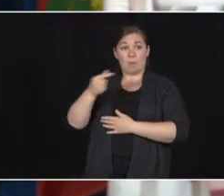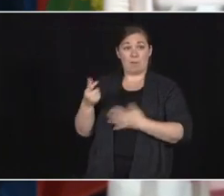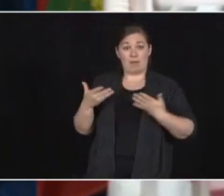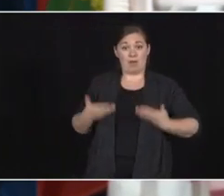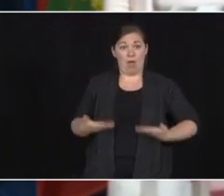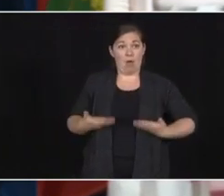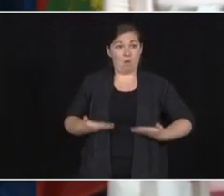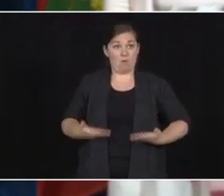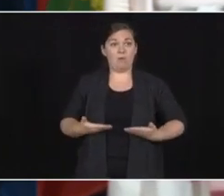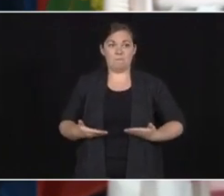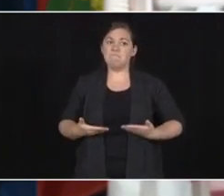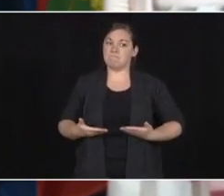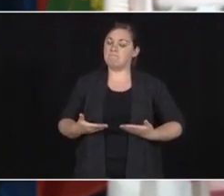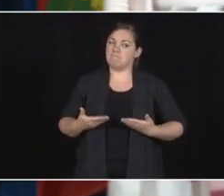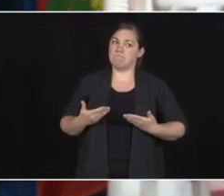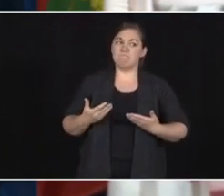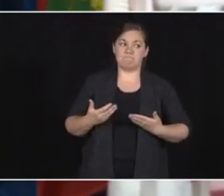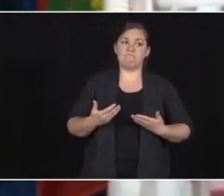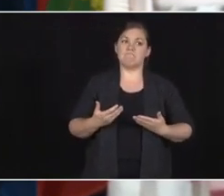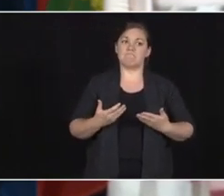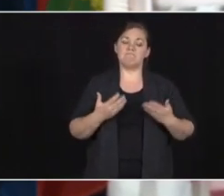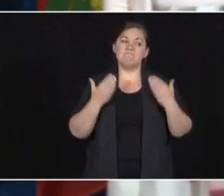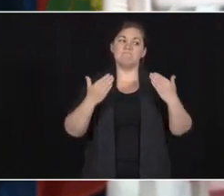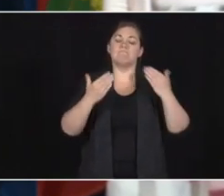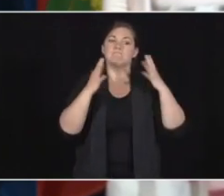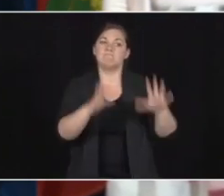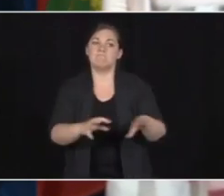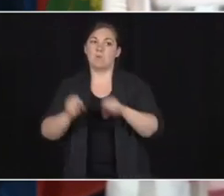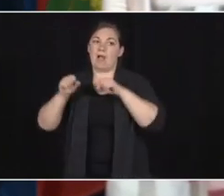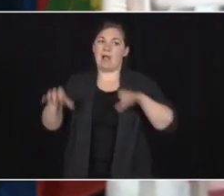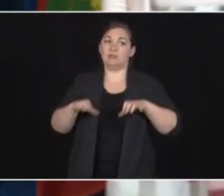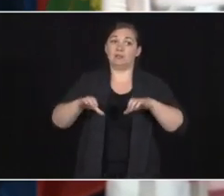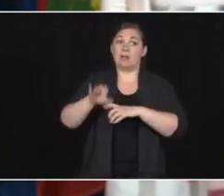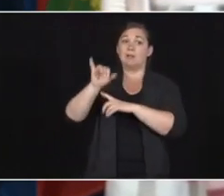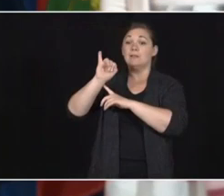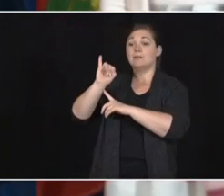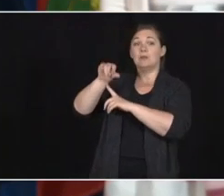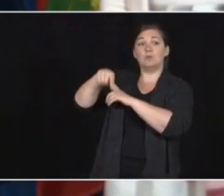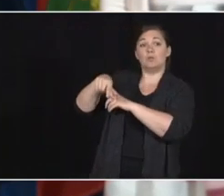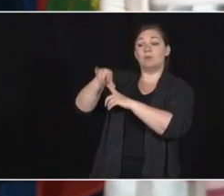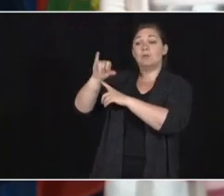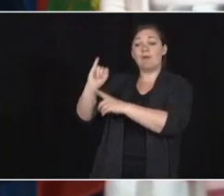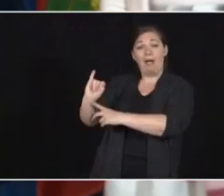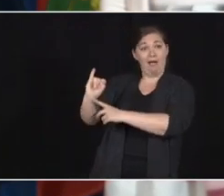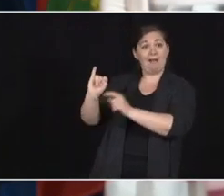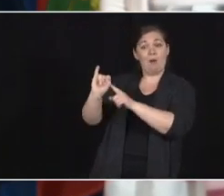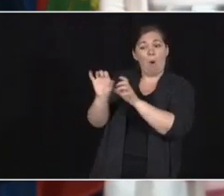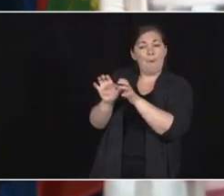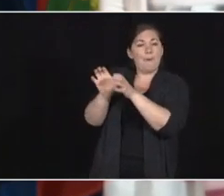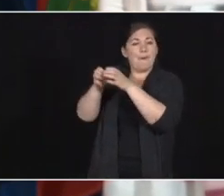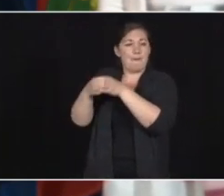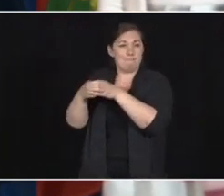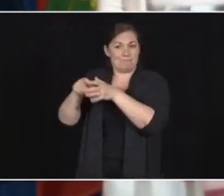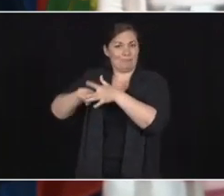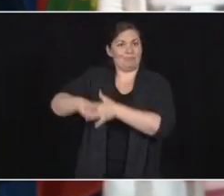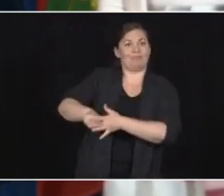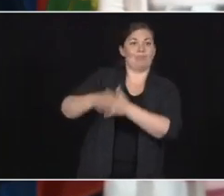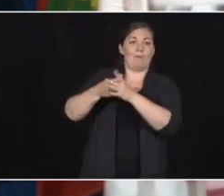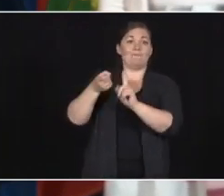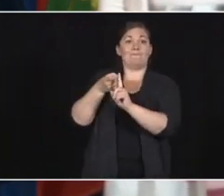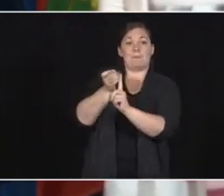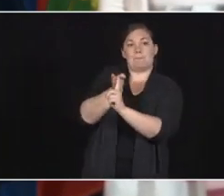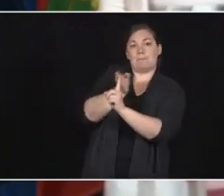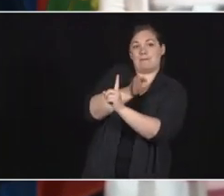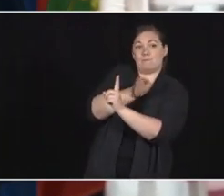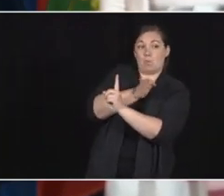that when we came in, but that RQI change was created and initiated by the previous government